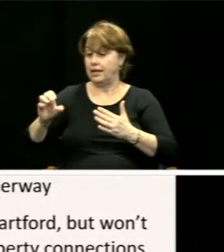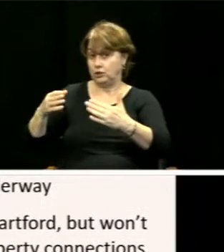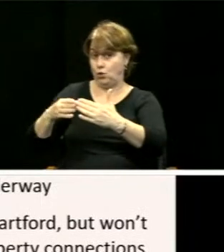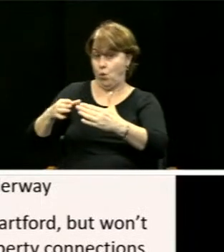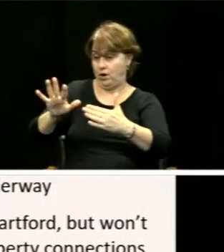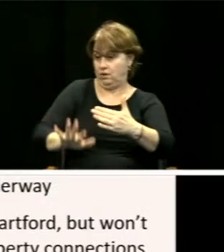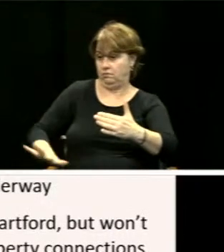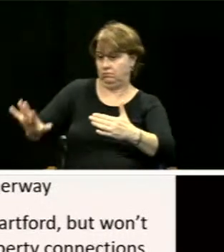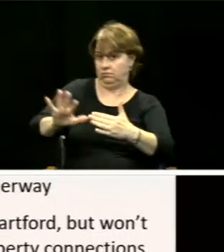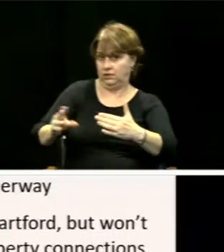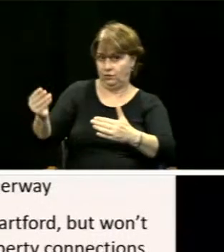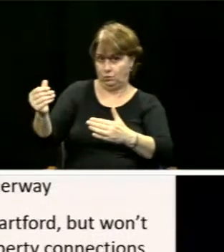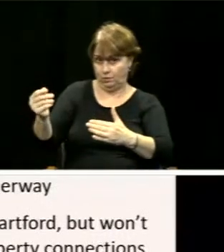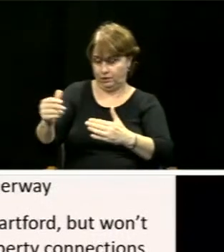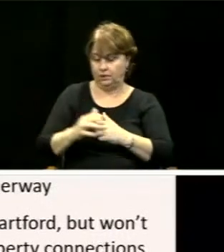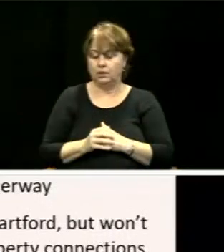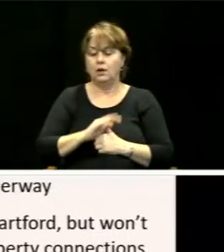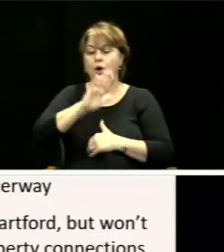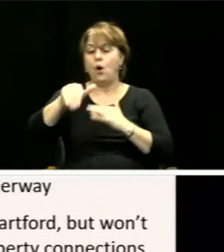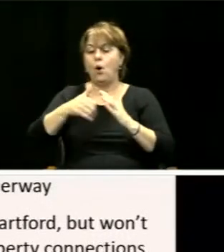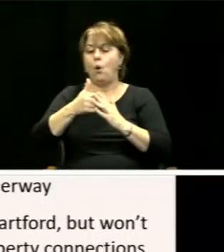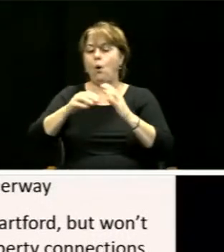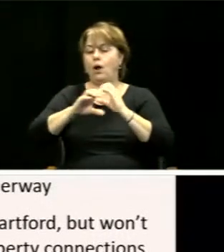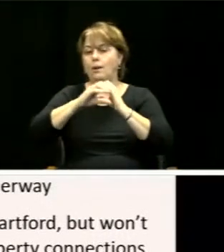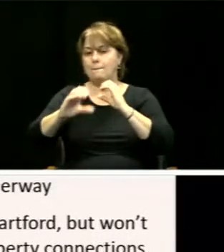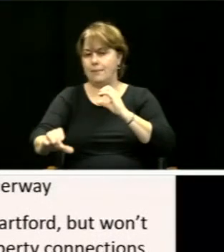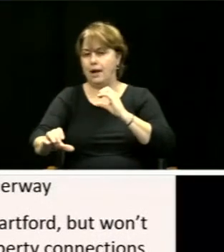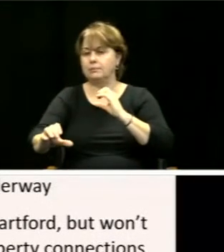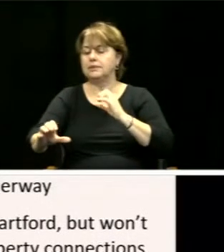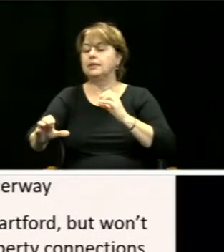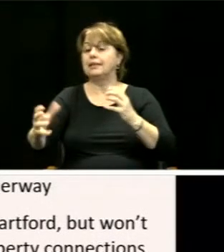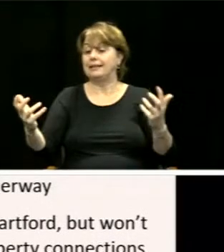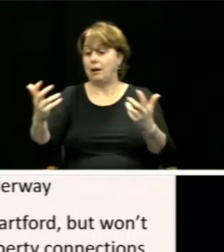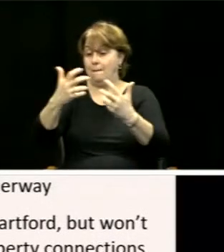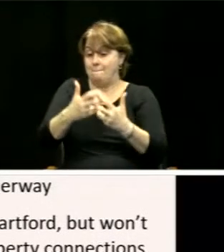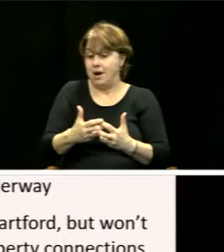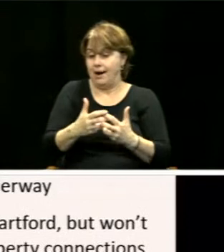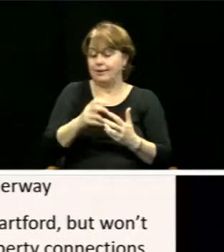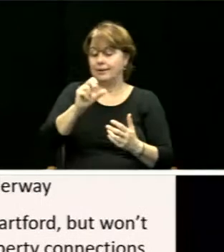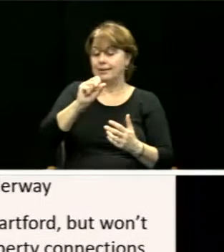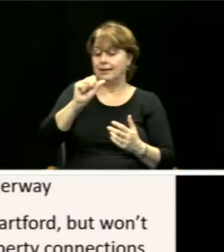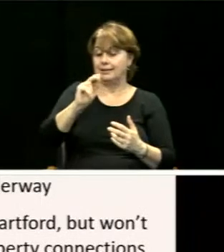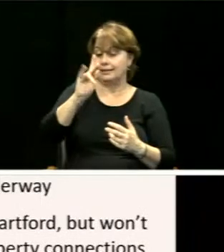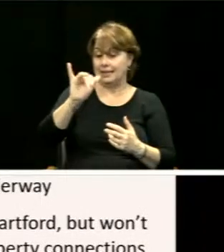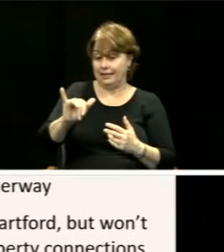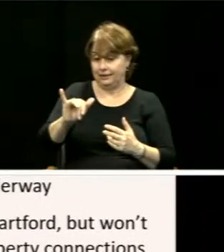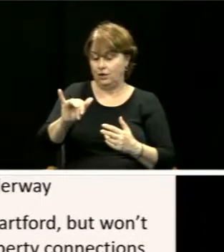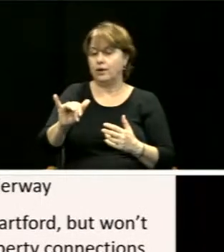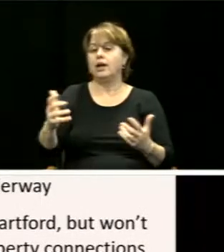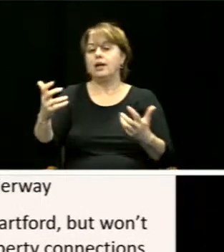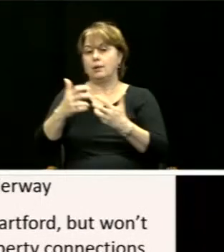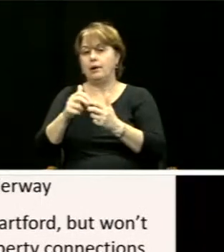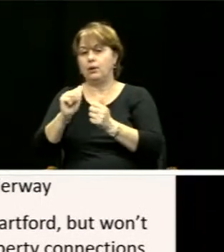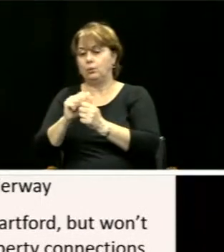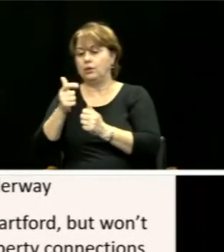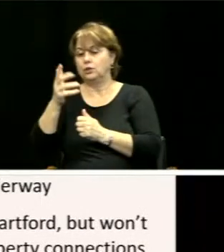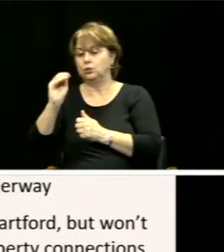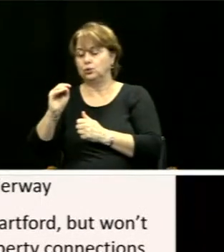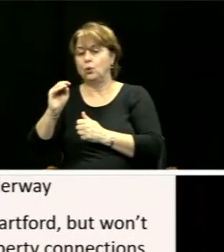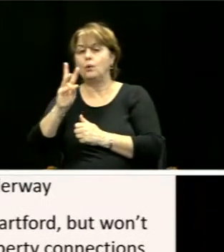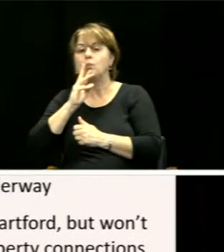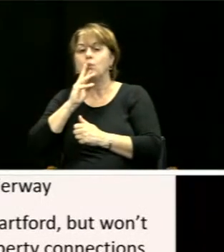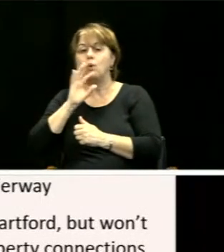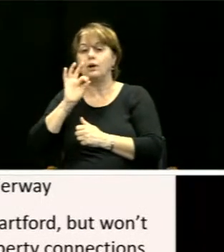actual outfall pipes that discharge combined, like sanitary sewer flow combined with stormwater flow, and it